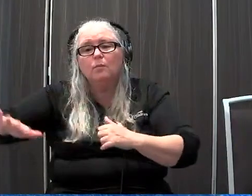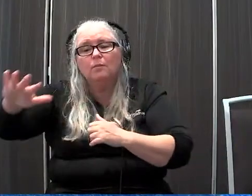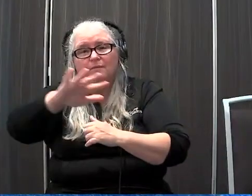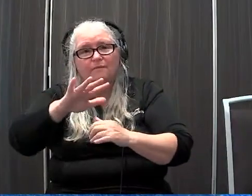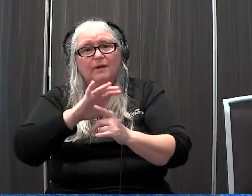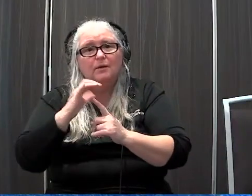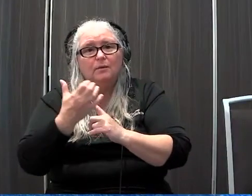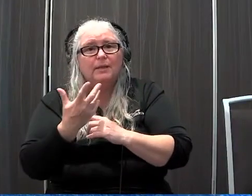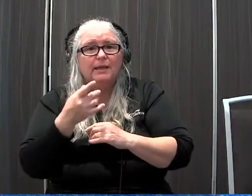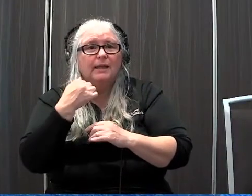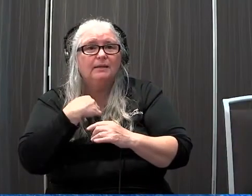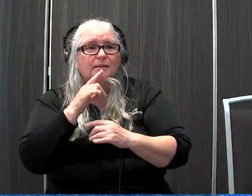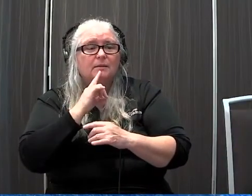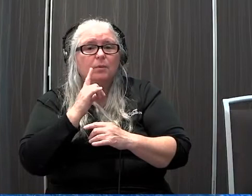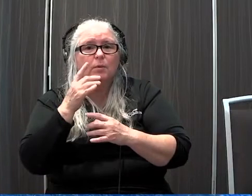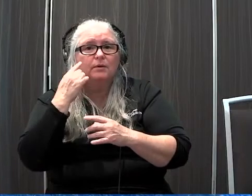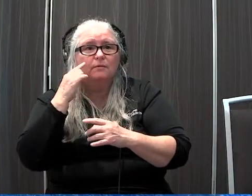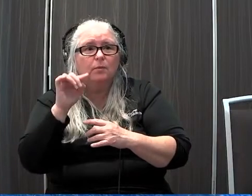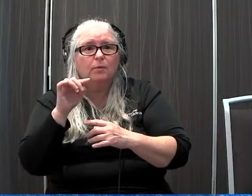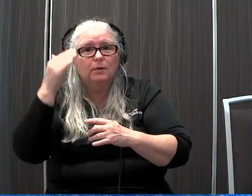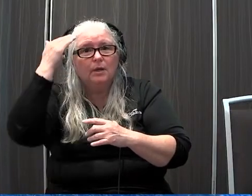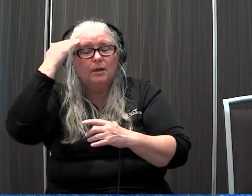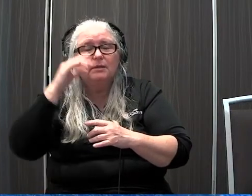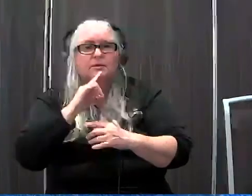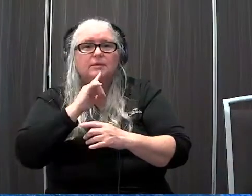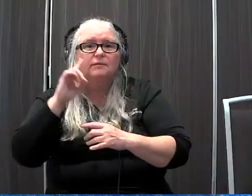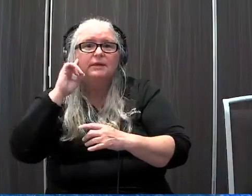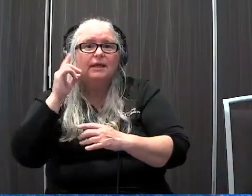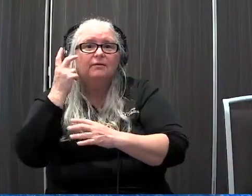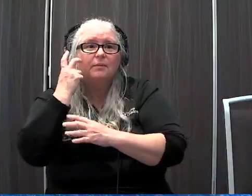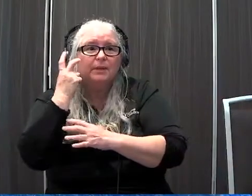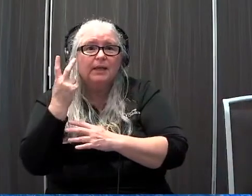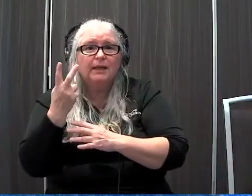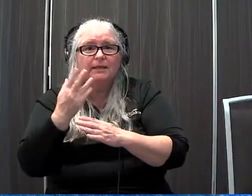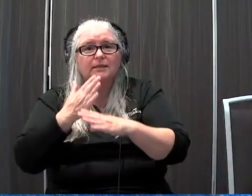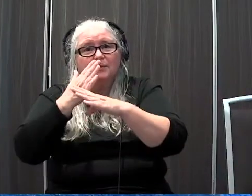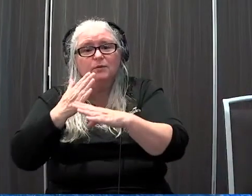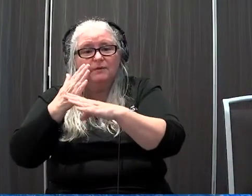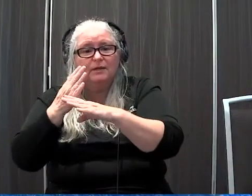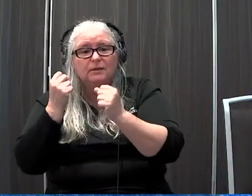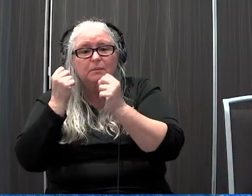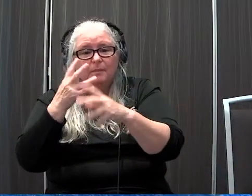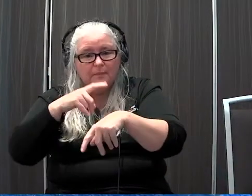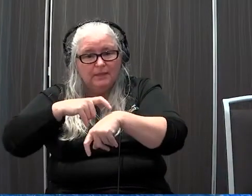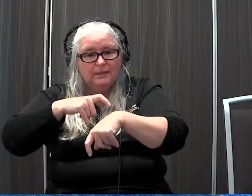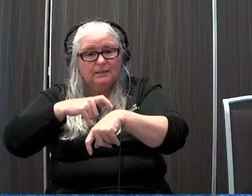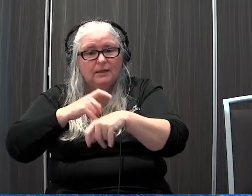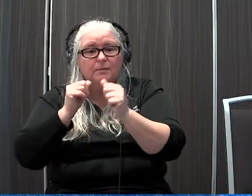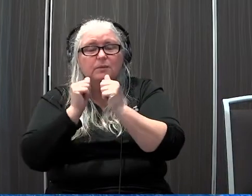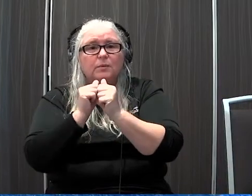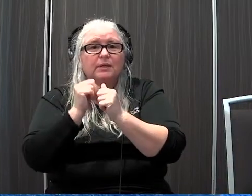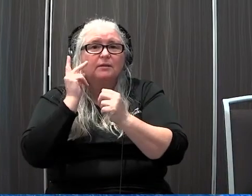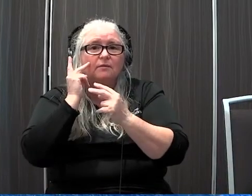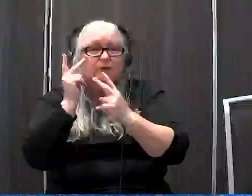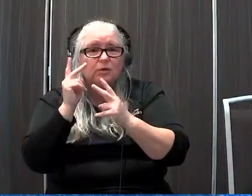combined vision and hearing loss, and also have knowledge of deafblind specific interventions, because a lot of times with either vision loss or